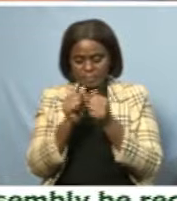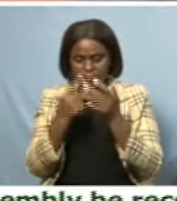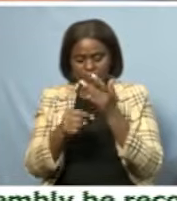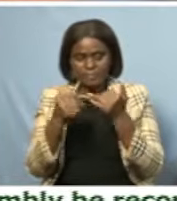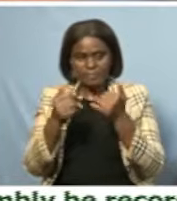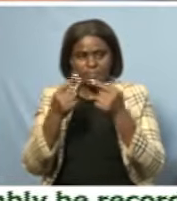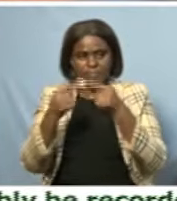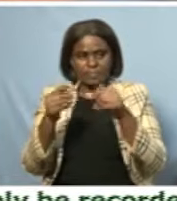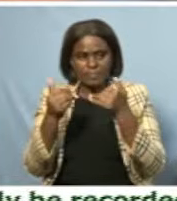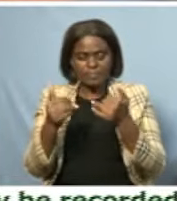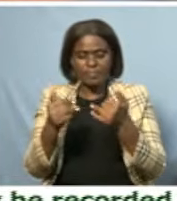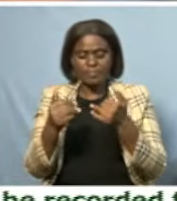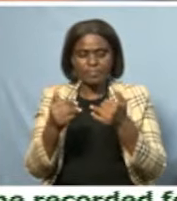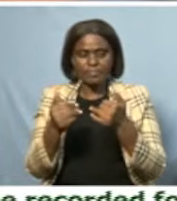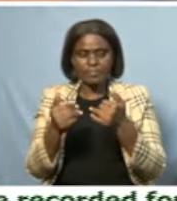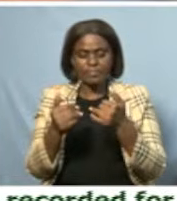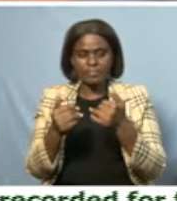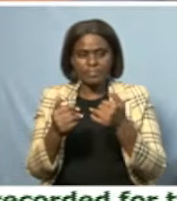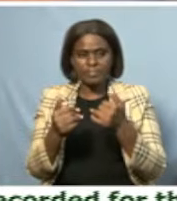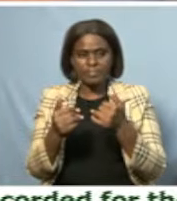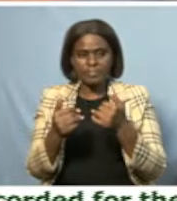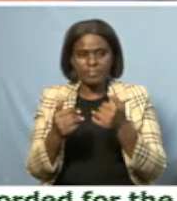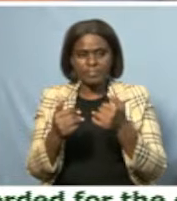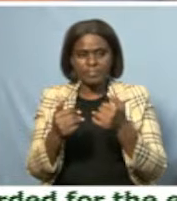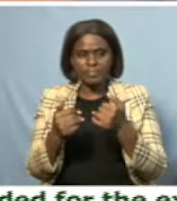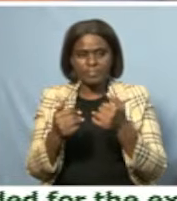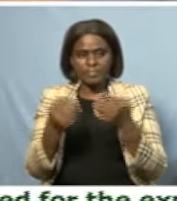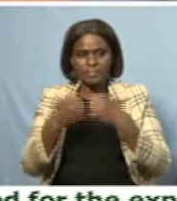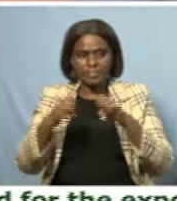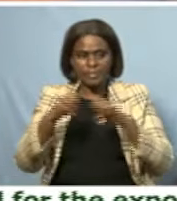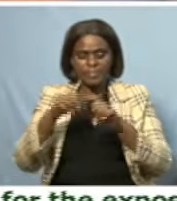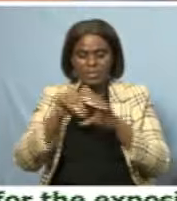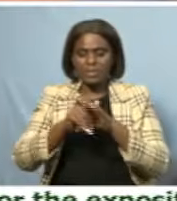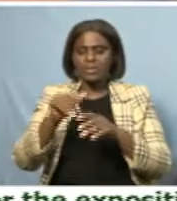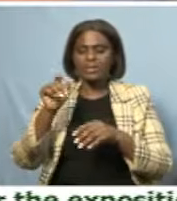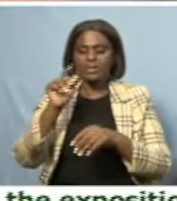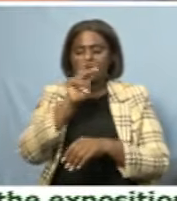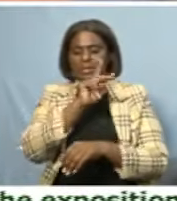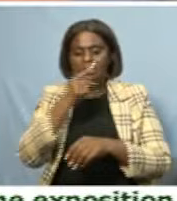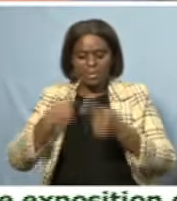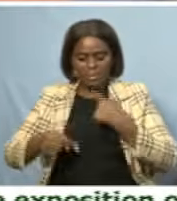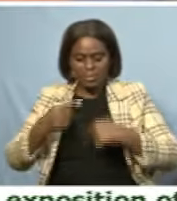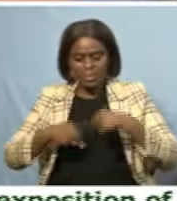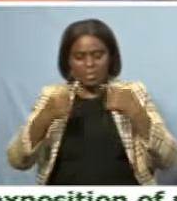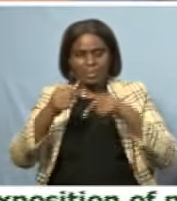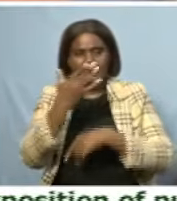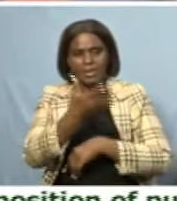it's happening now. Yes, even in Kamfisa, it's happening.